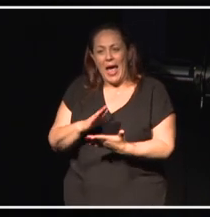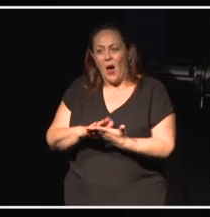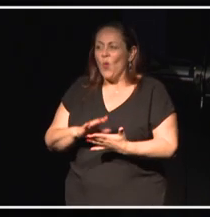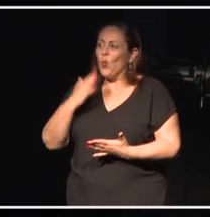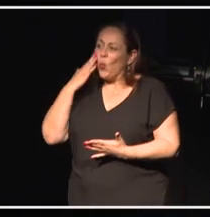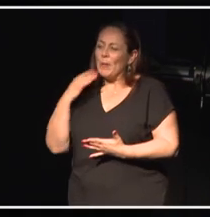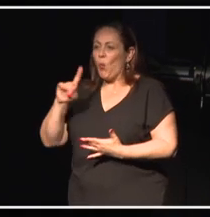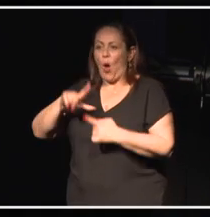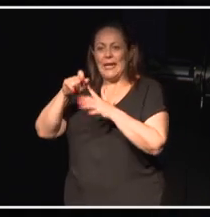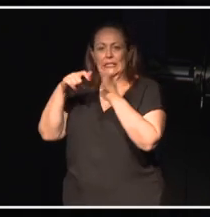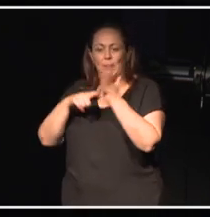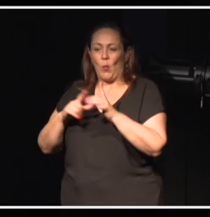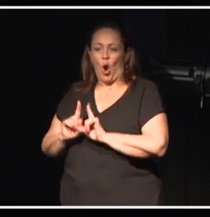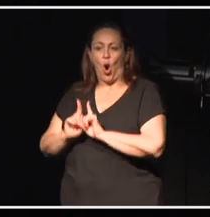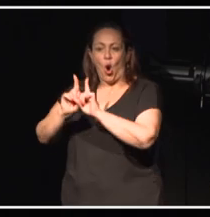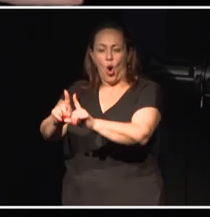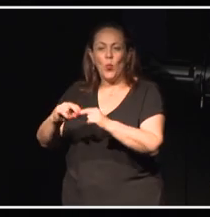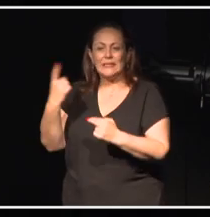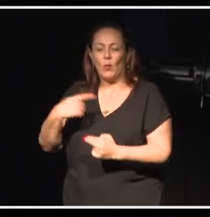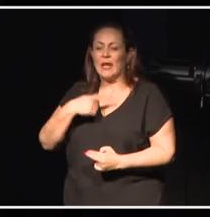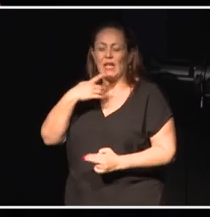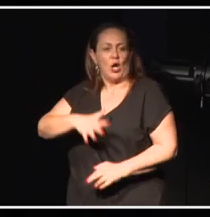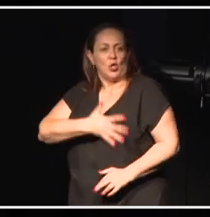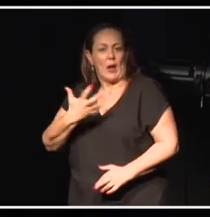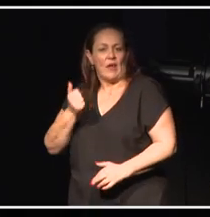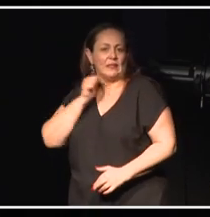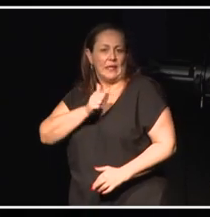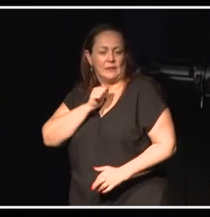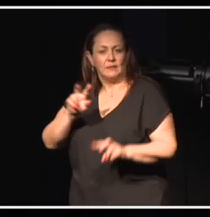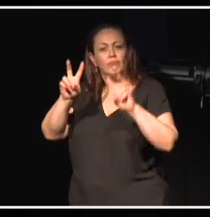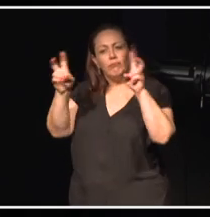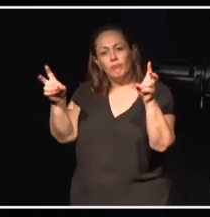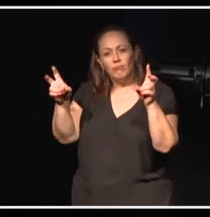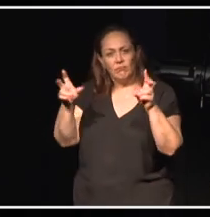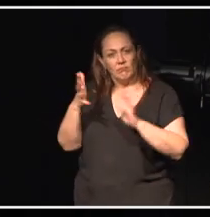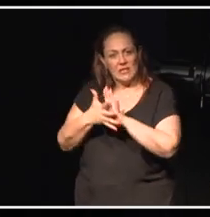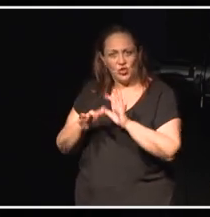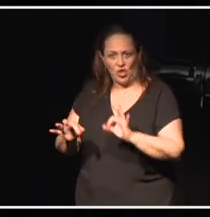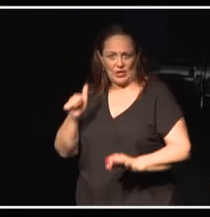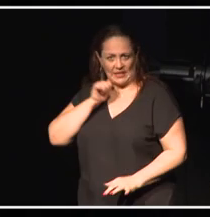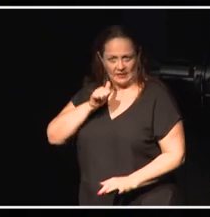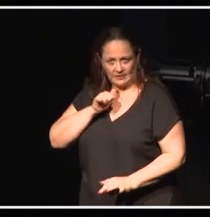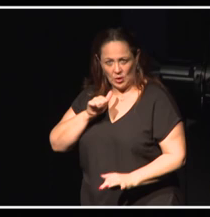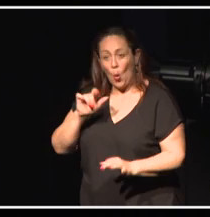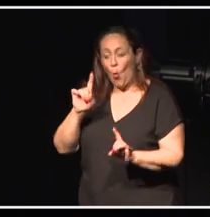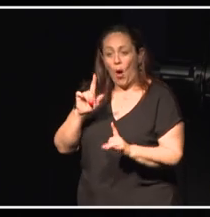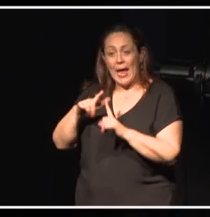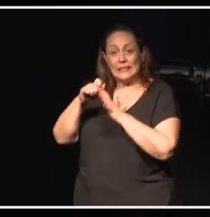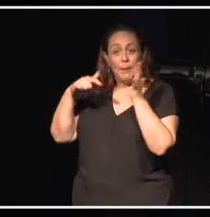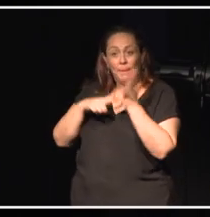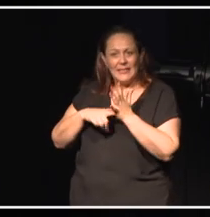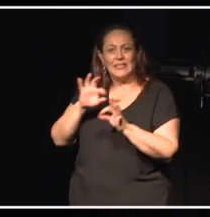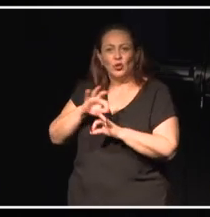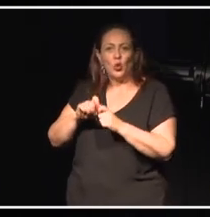expect when they go home with someone and say, I don't want to have sex with you, is not to have sex. Actually, what they expect is not